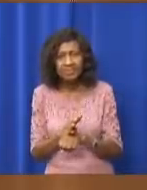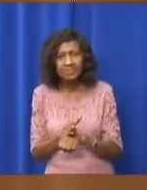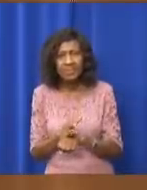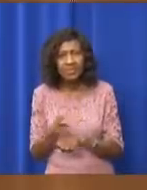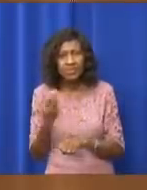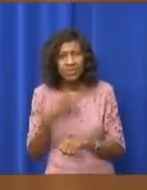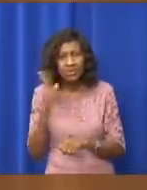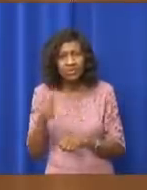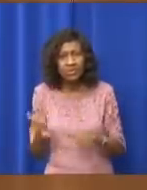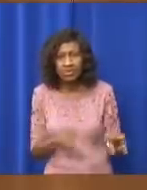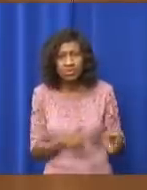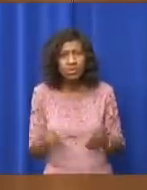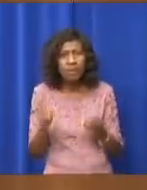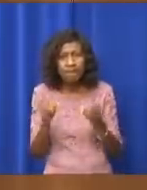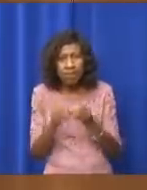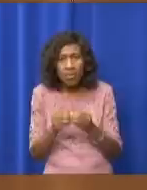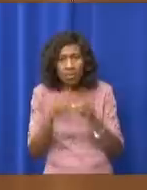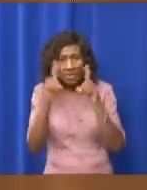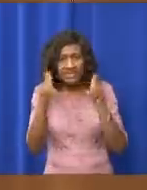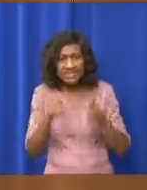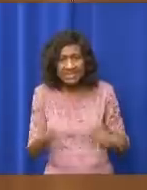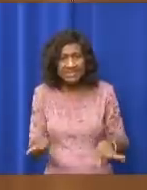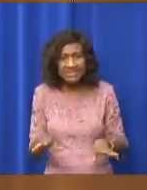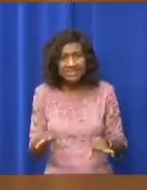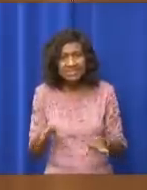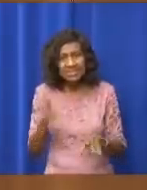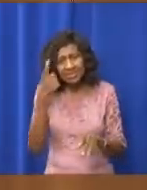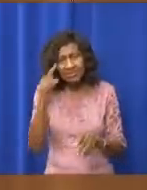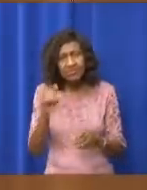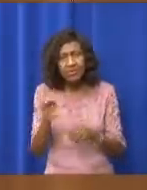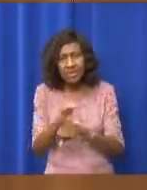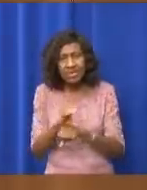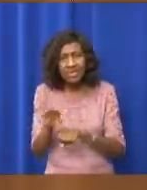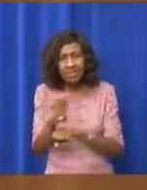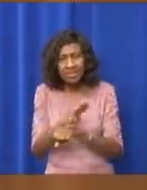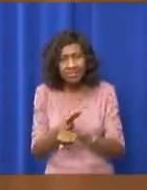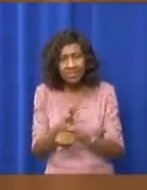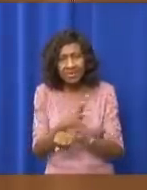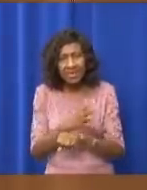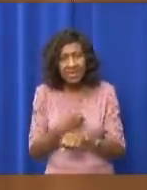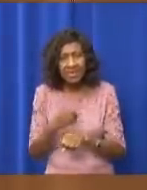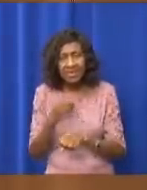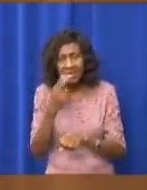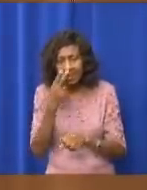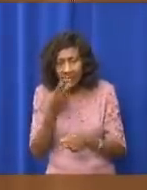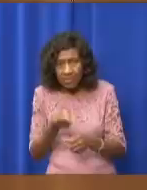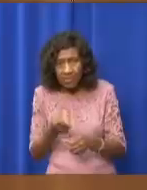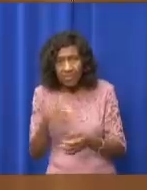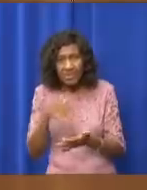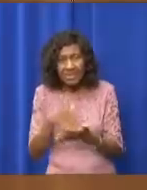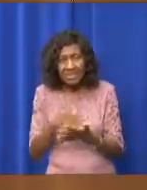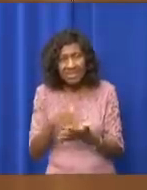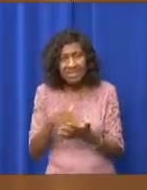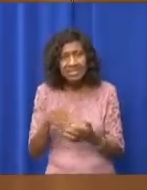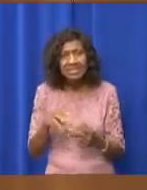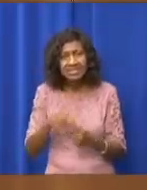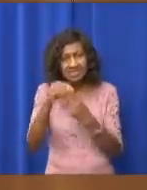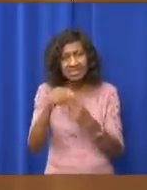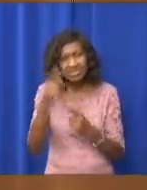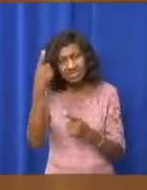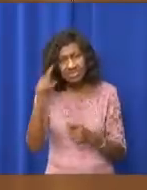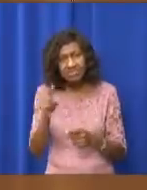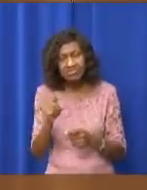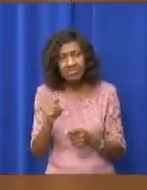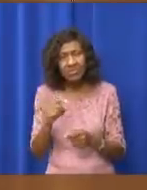more extensively, and also reviewing the tests and renewing the tests for frontline and healthcare